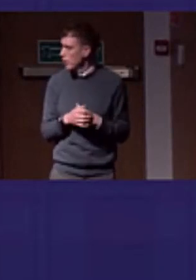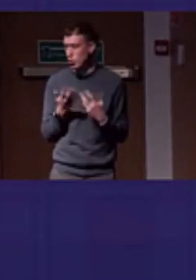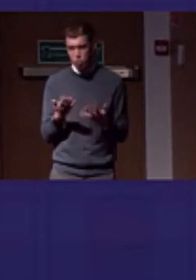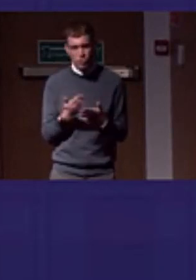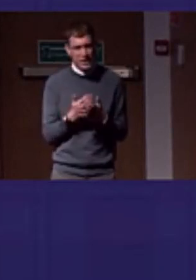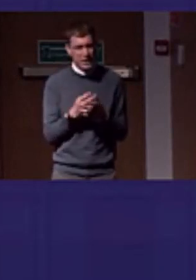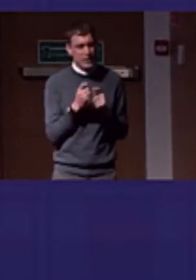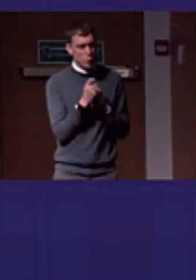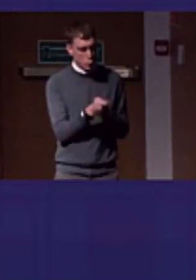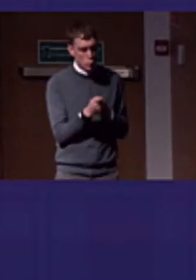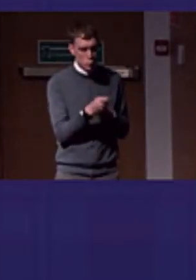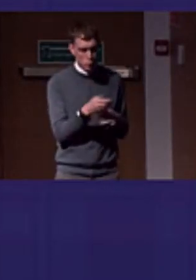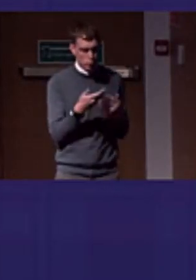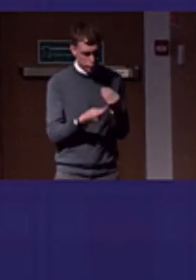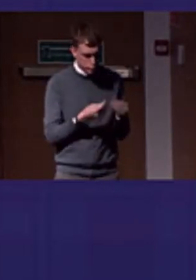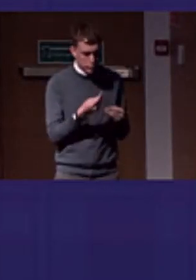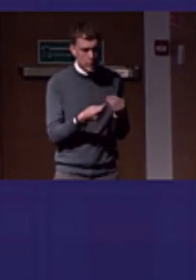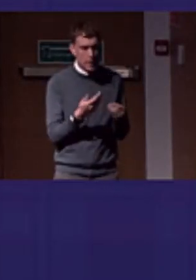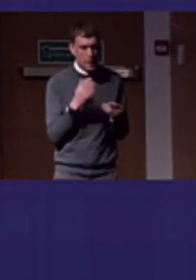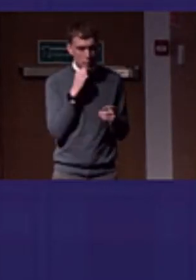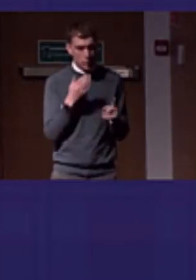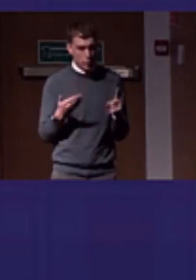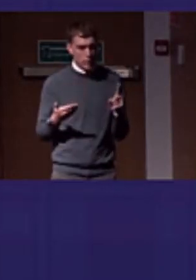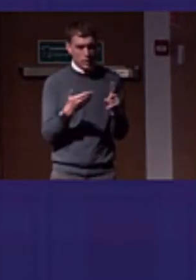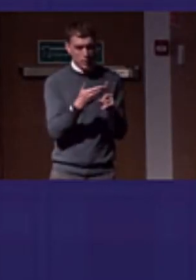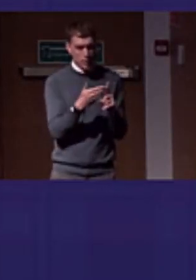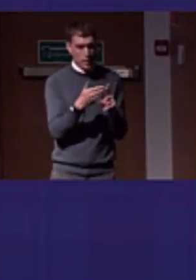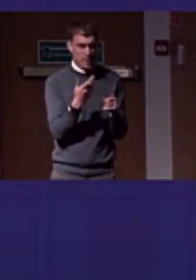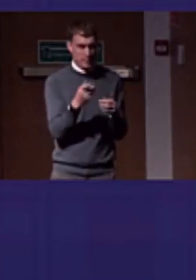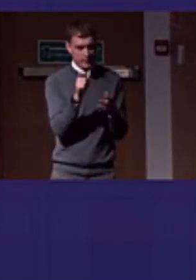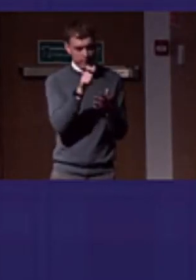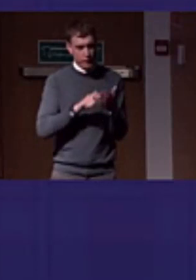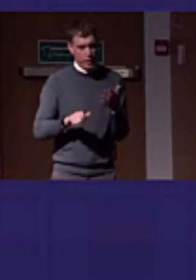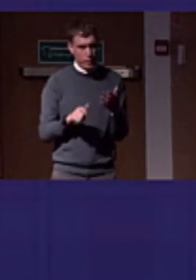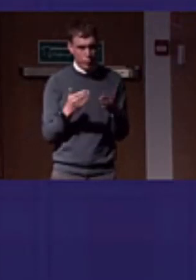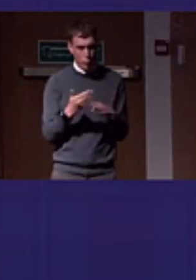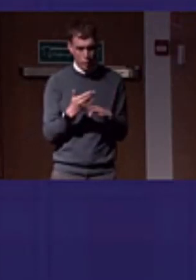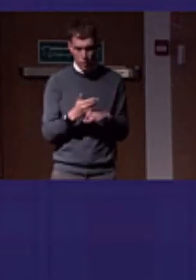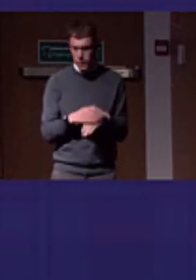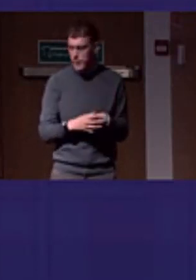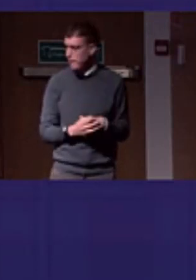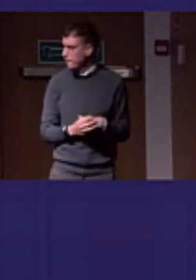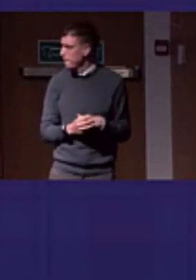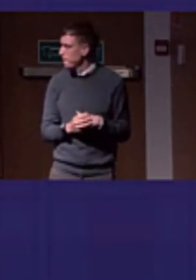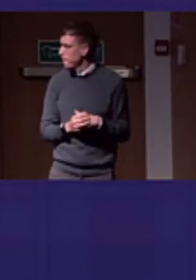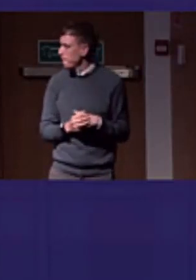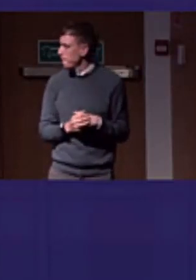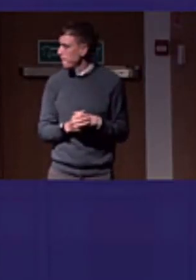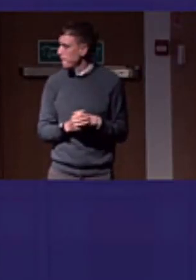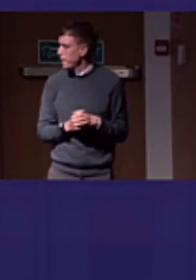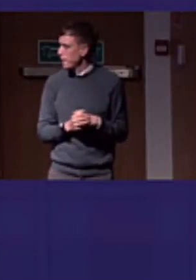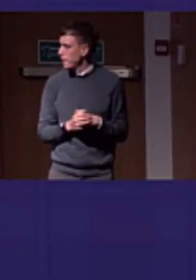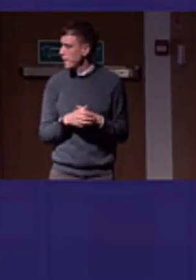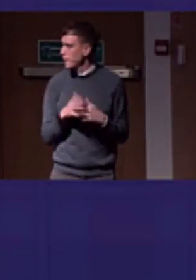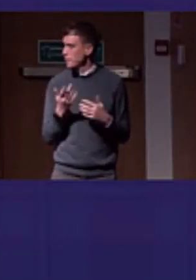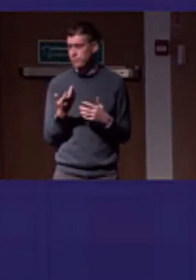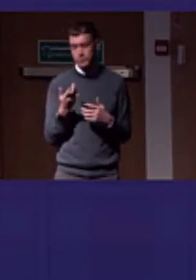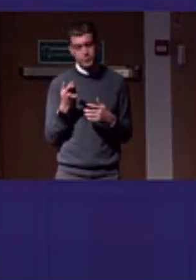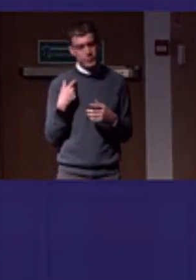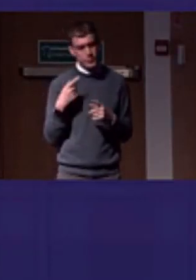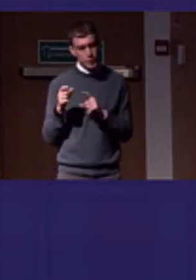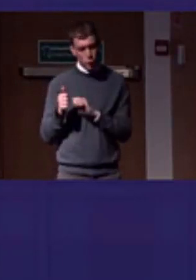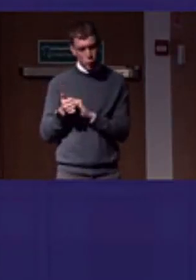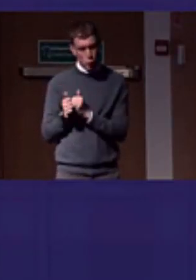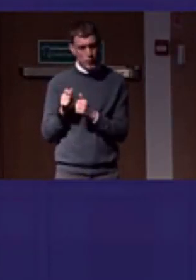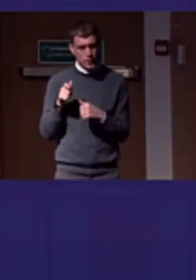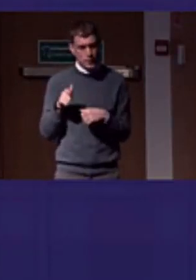get there, and then you care for them. You just put it in the framework. I just like this picture of Ann Taylor on my team. She's coaching